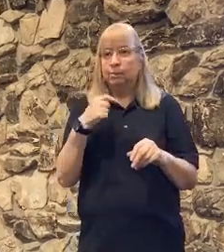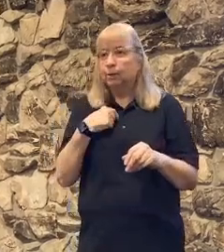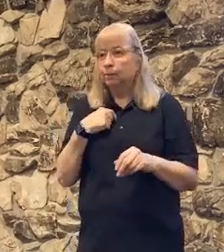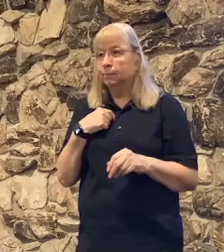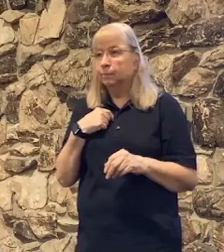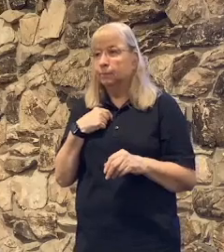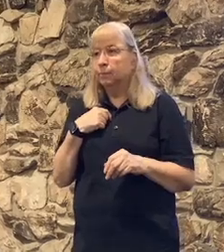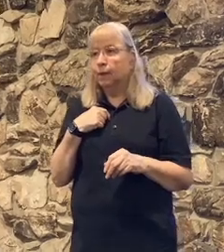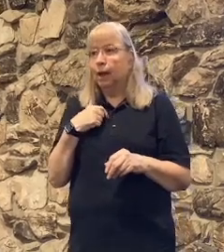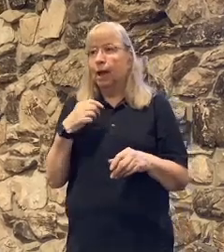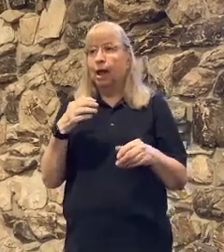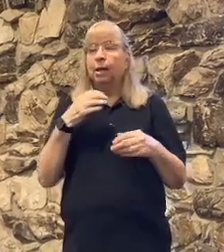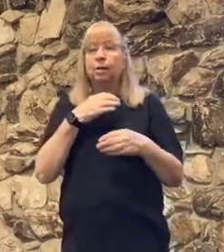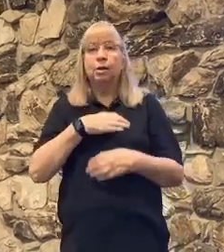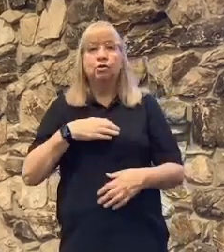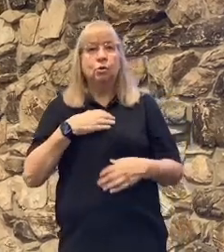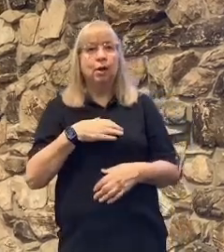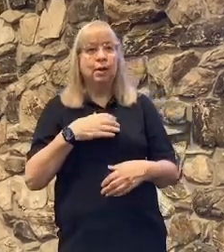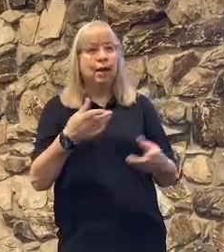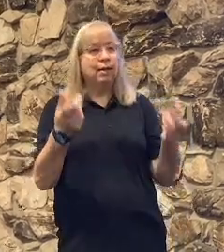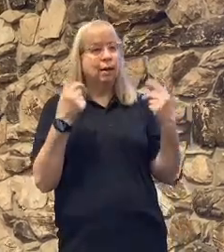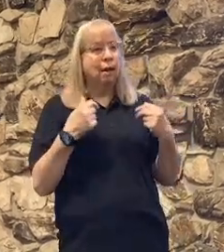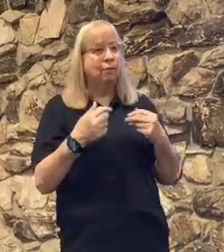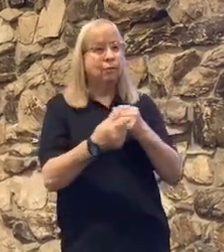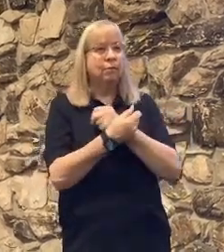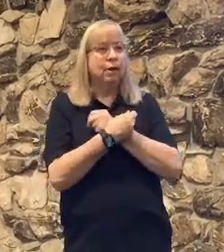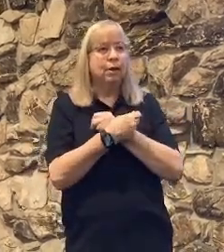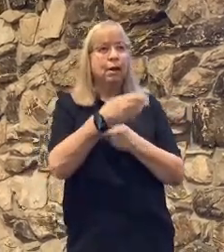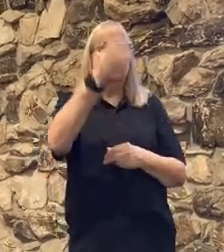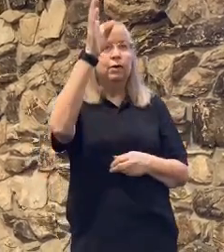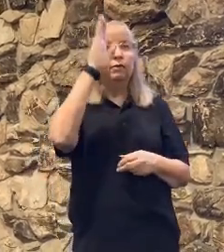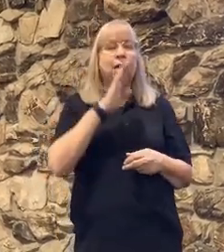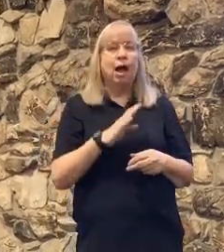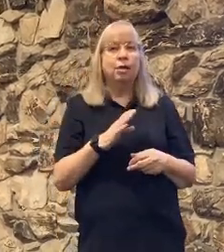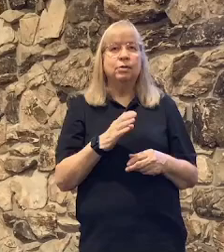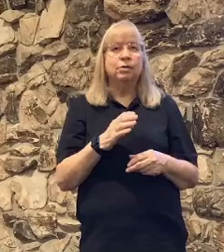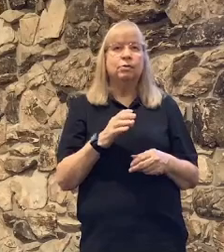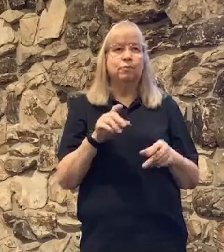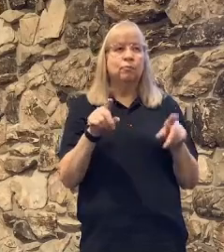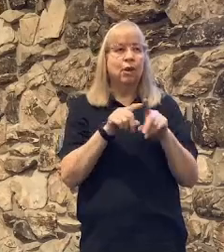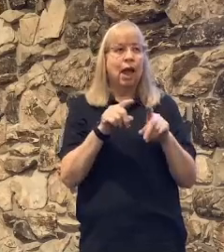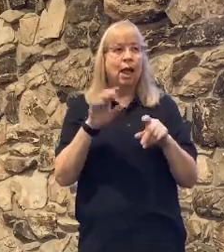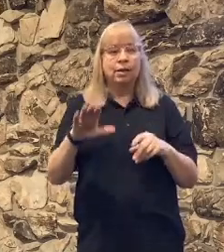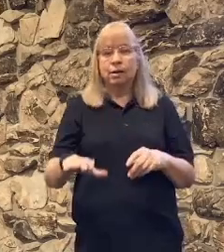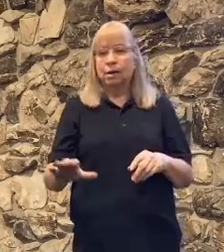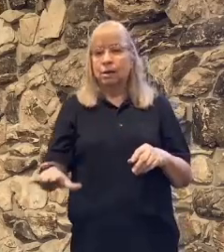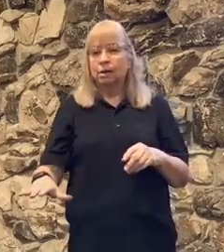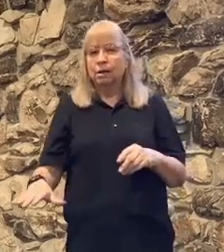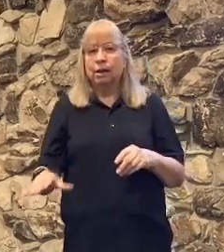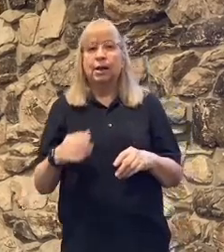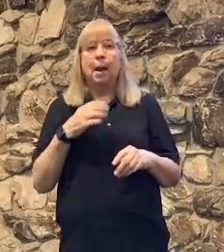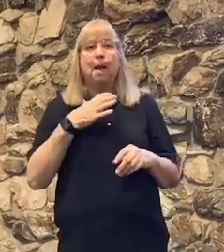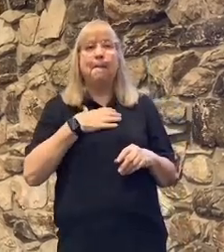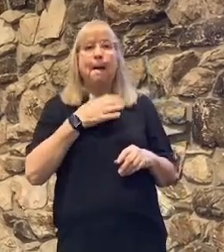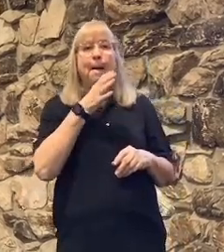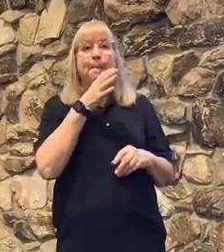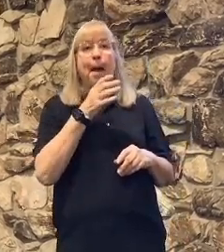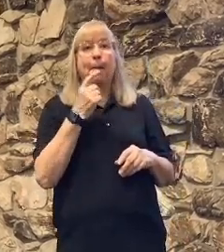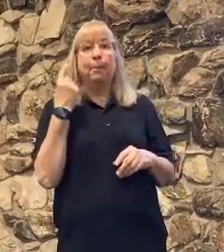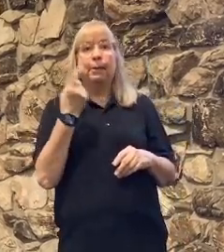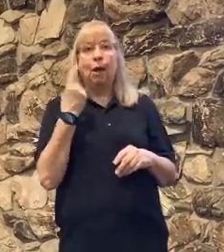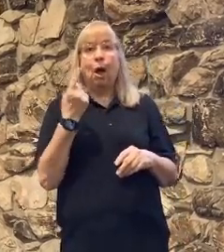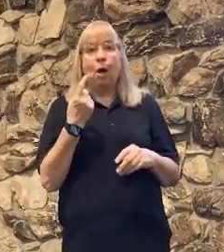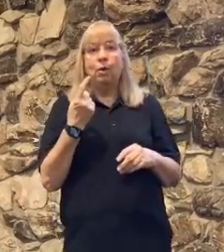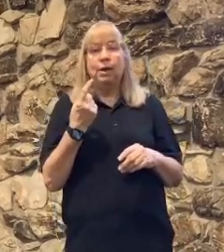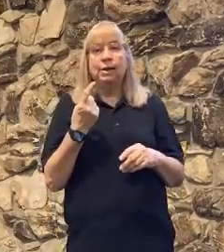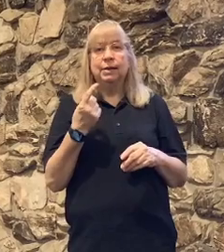And it's that joy that comes from the love of God. So as a kid, my mom was always, she